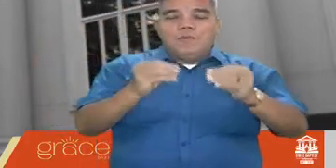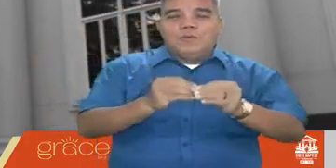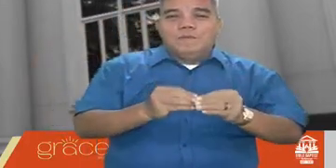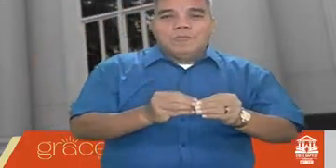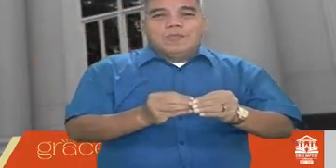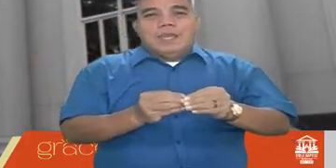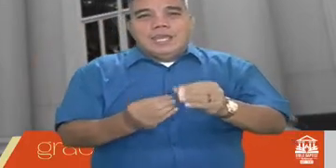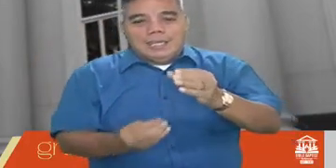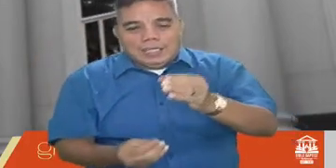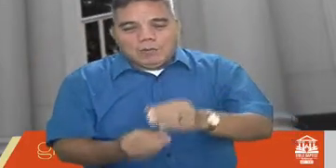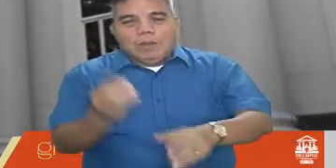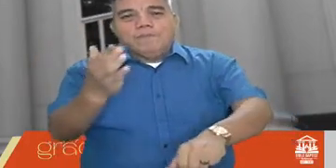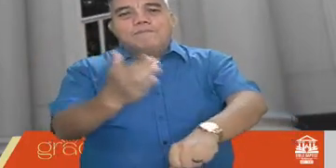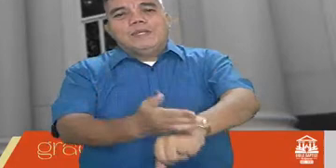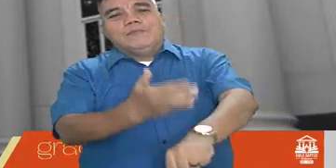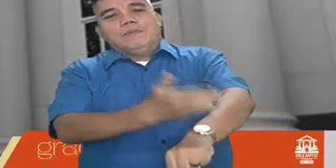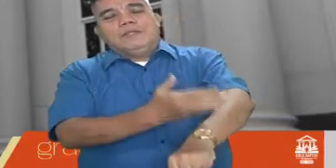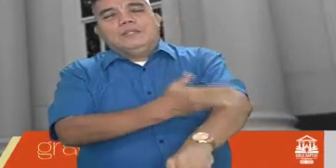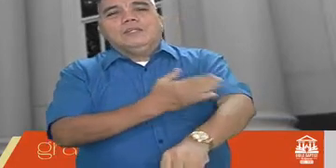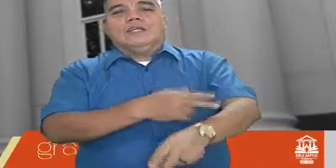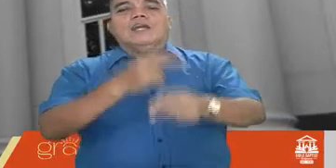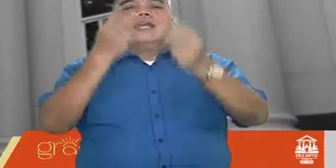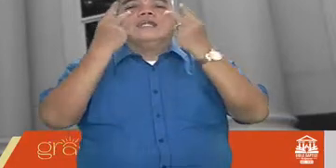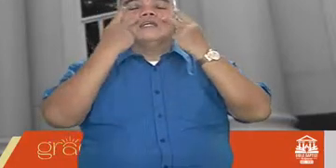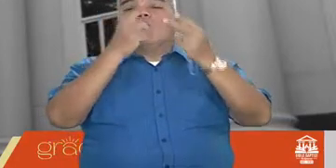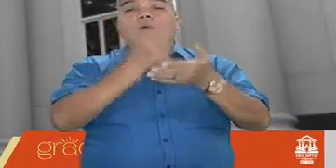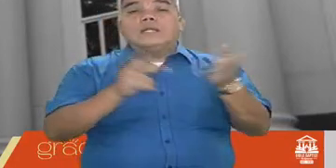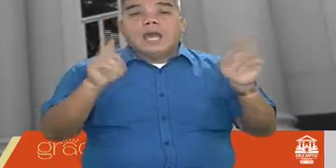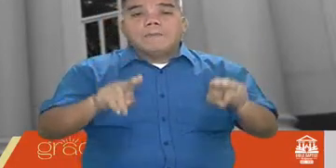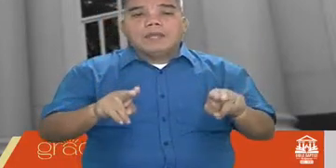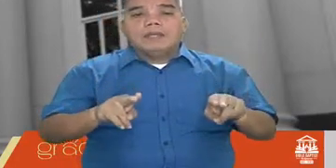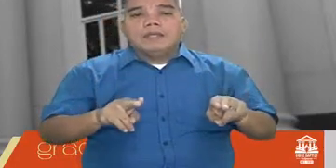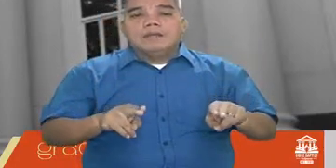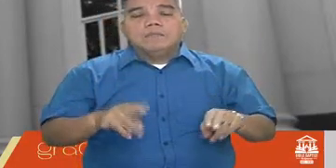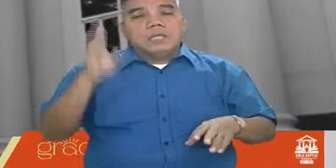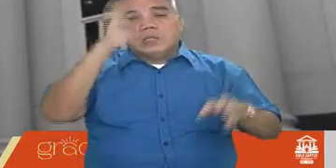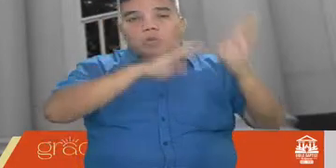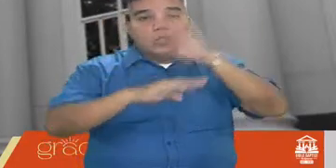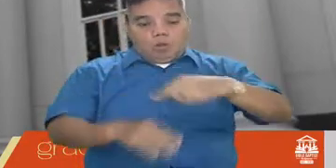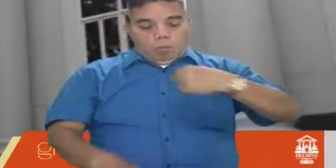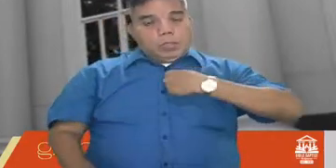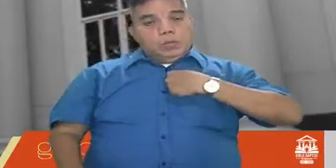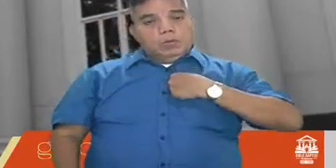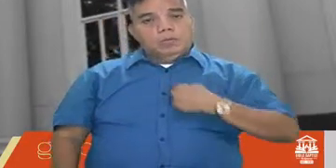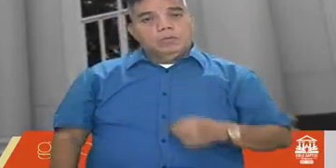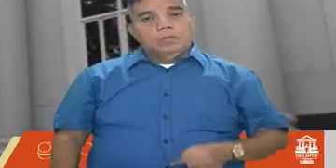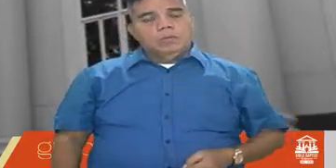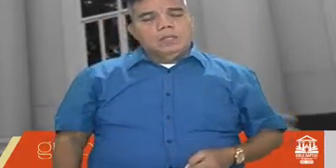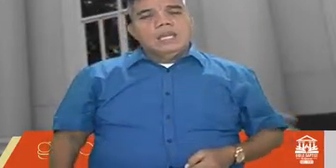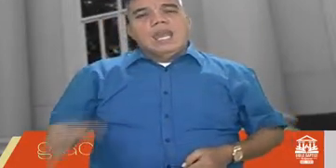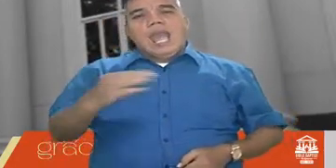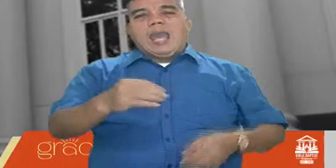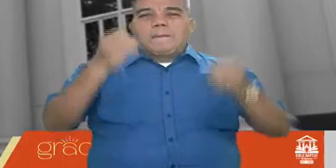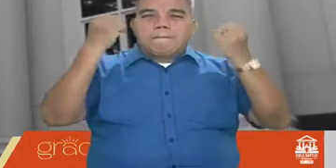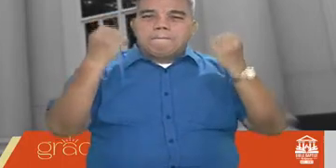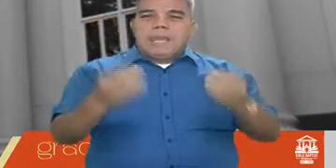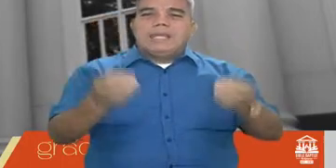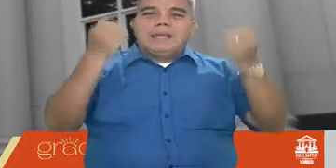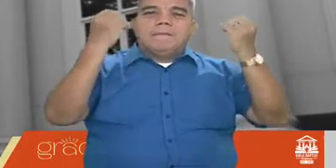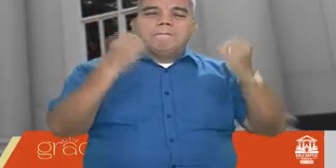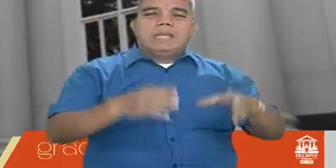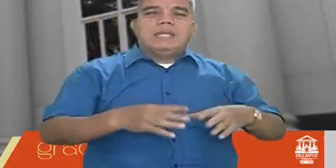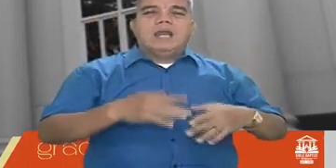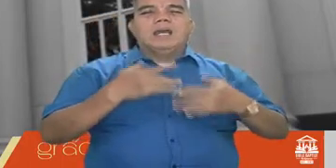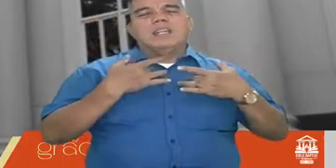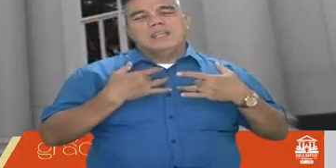And when it springs up, mupakita na siya ang resulta, it will trouble you. And many